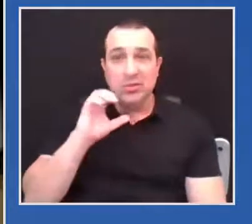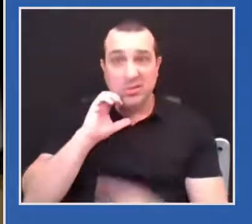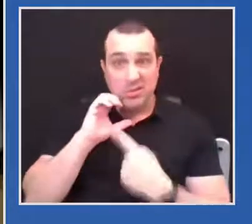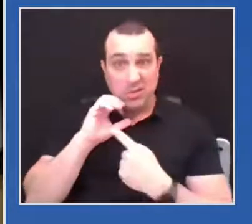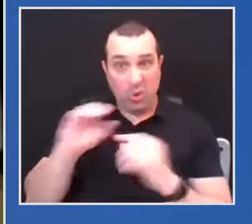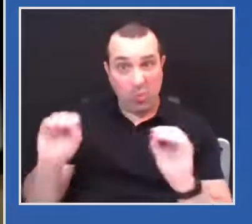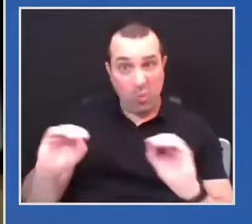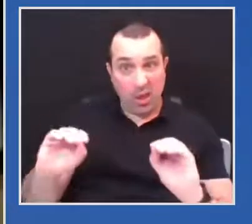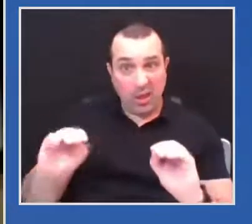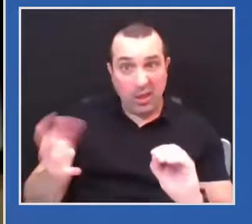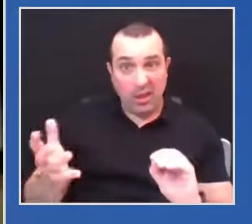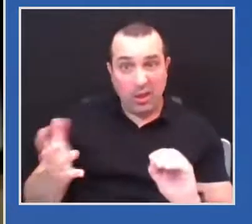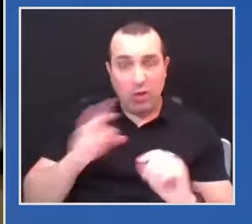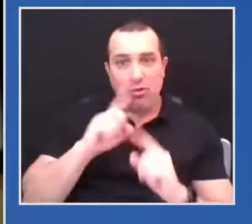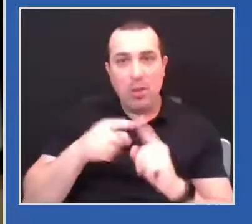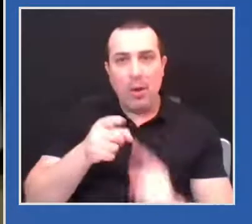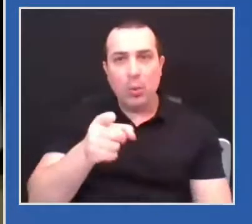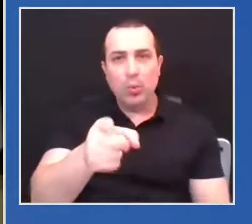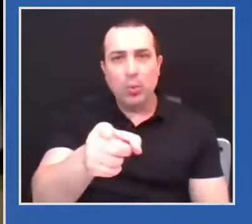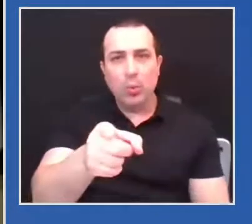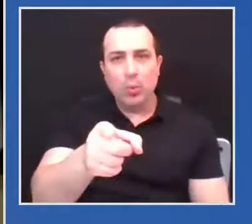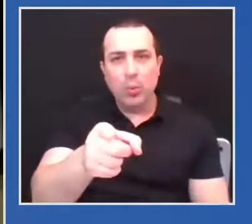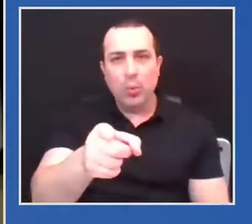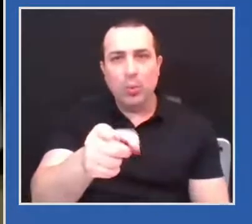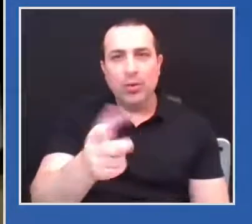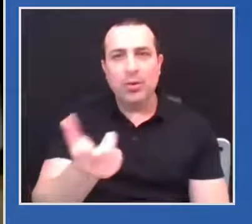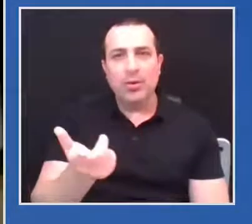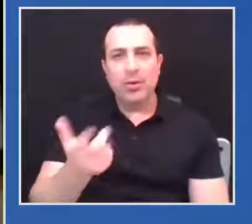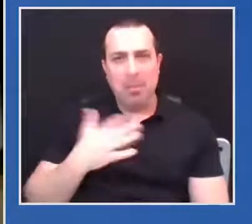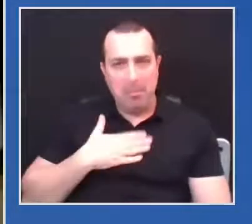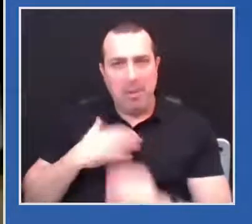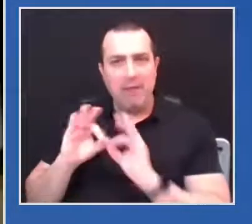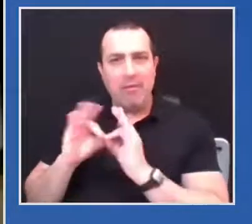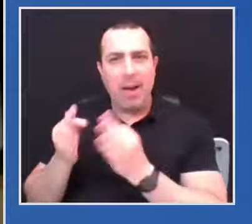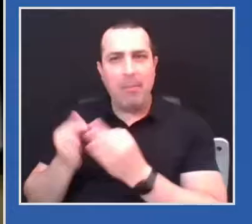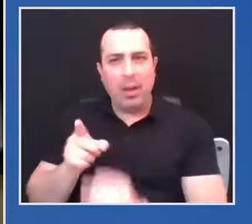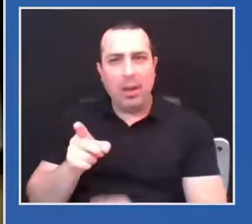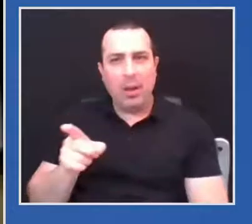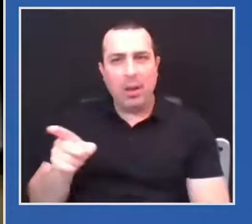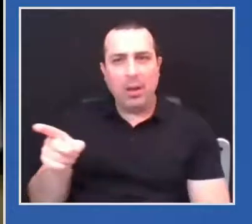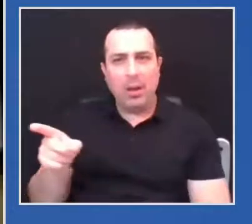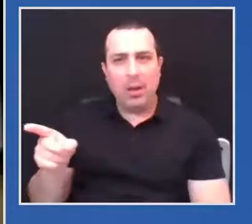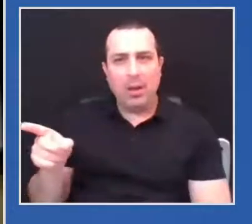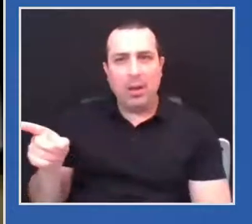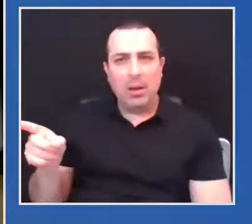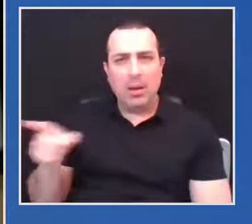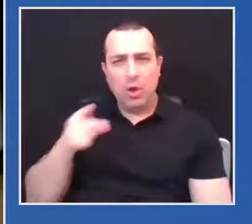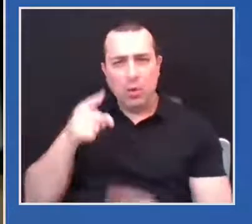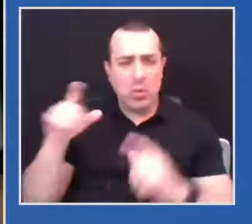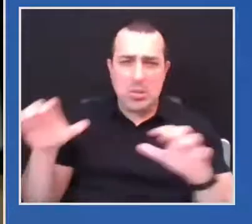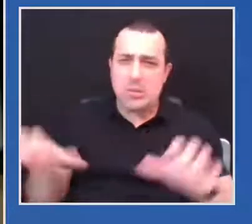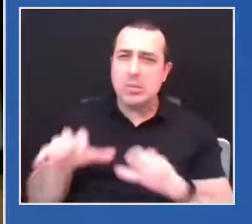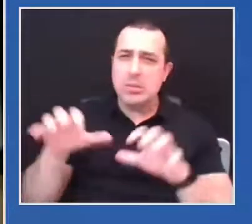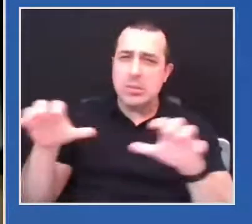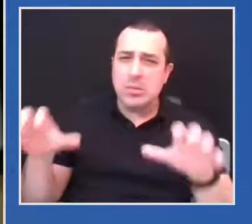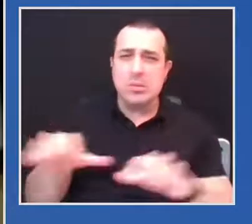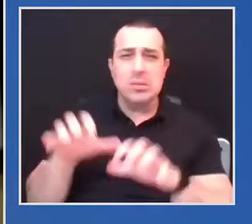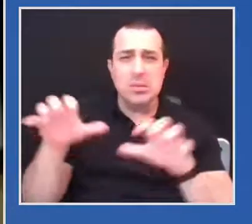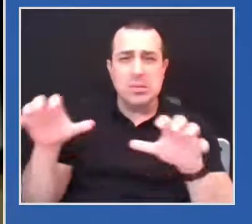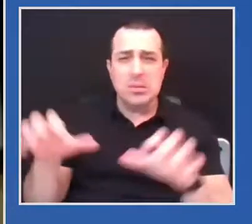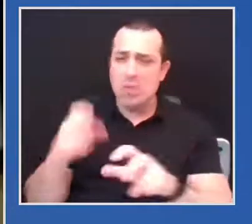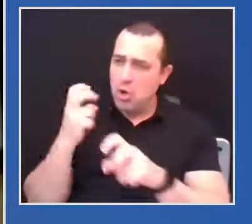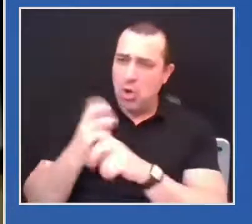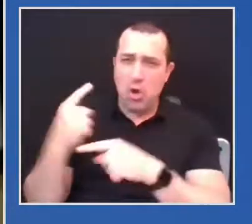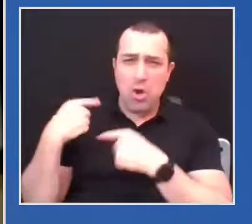talking about you. He was talking about my family. You've worked hard your whole life, contributing